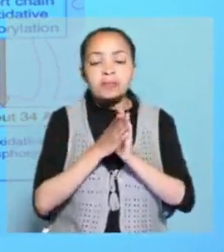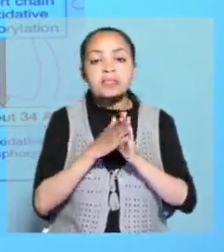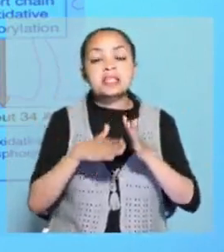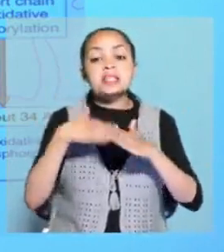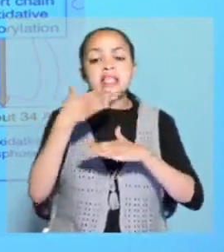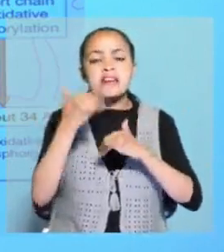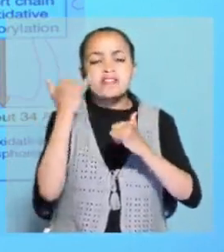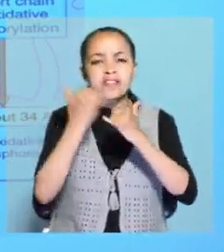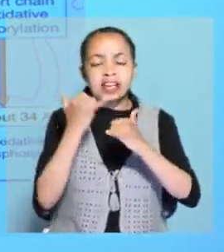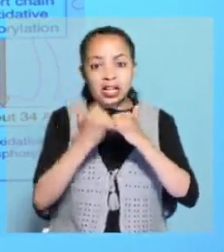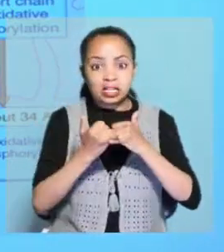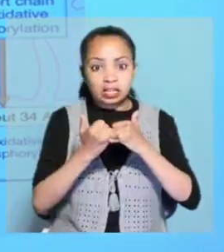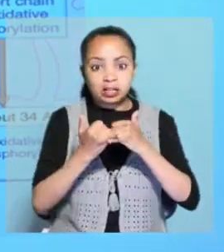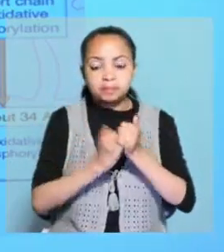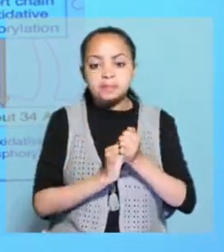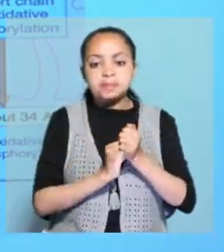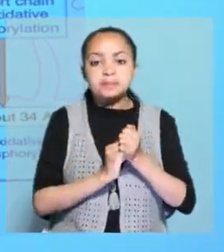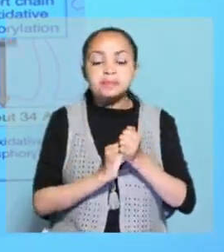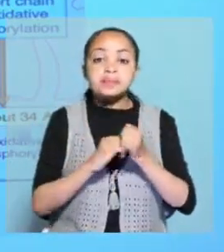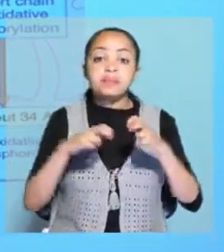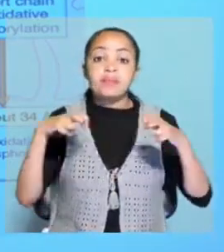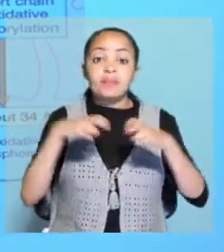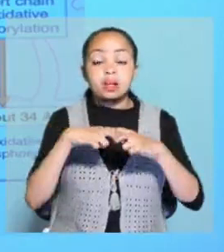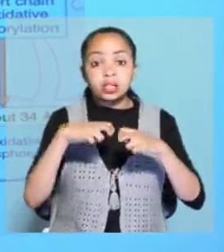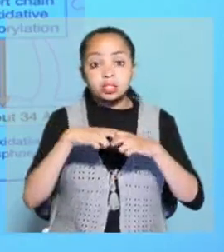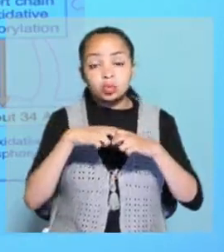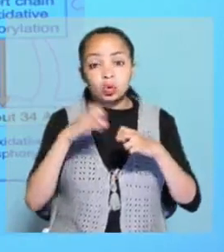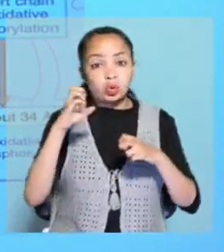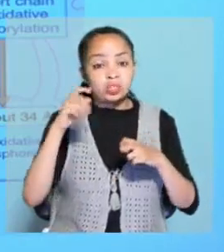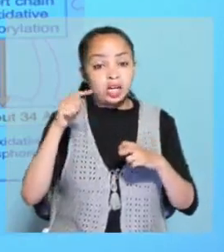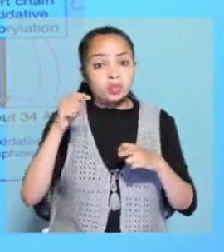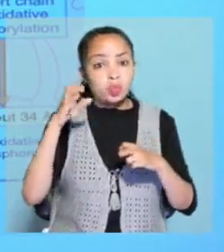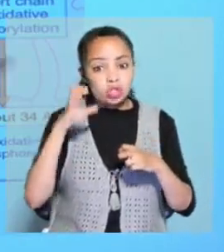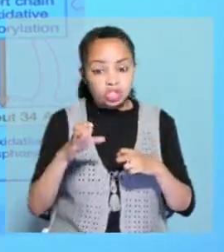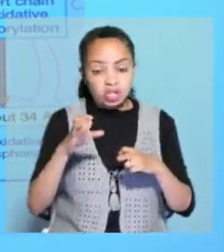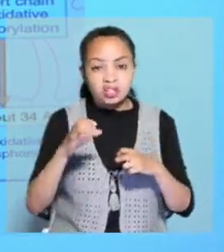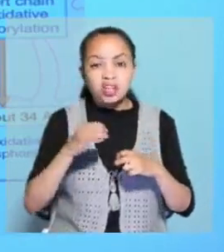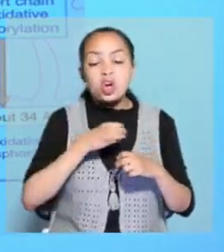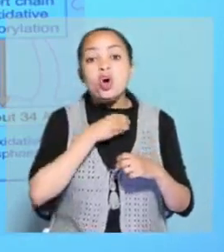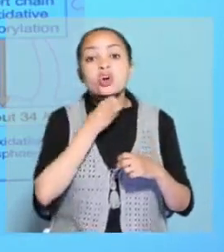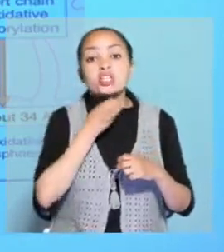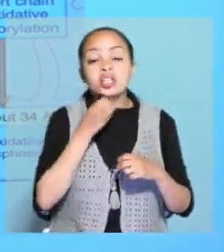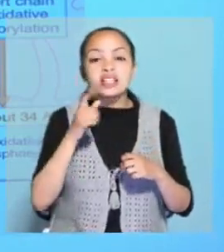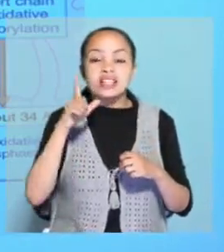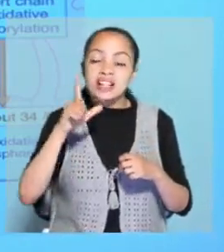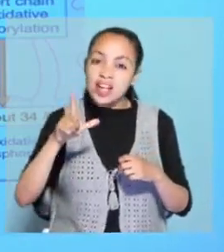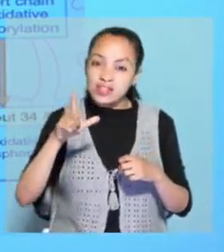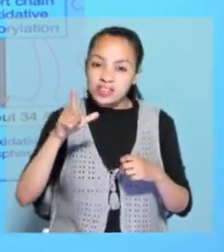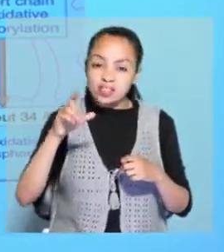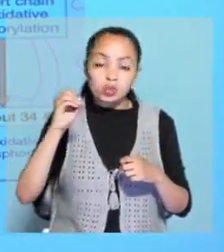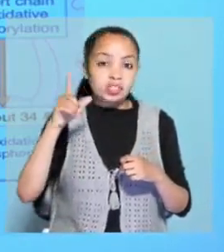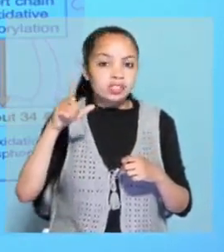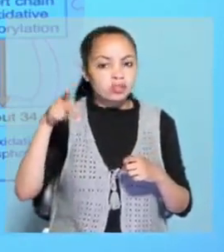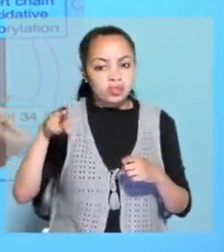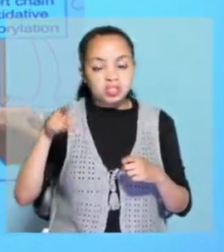Then finally, in electron transport chain that involves oxidative level phosphorylation, there